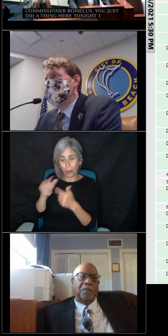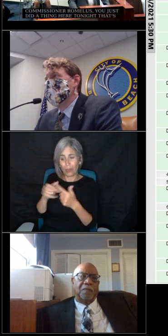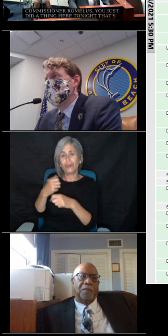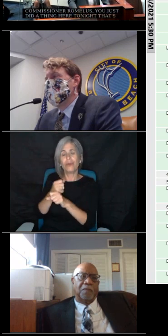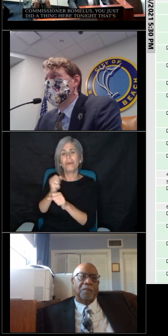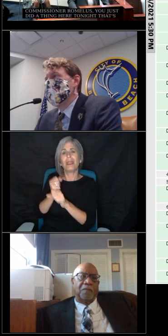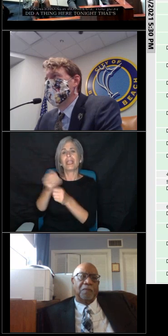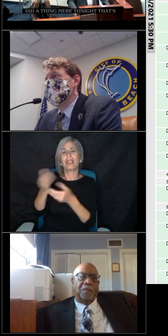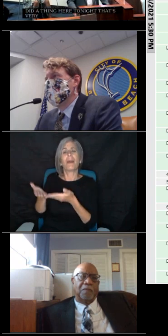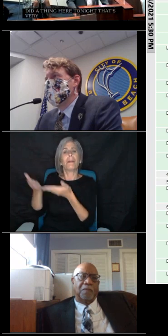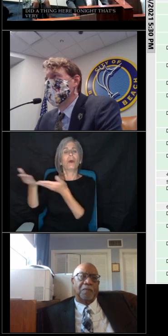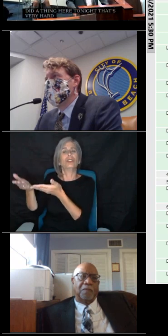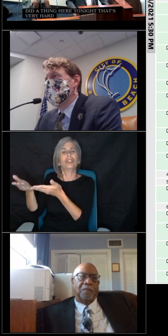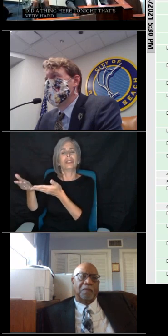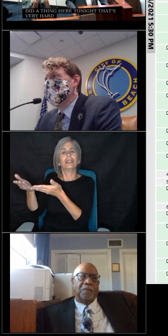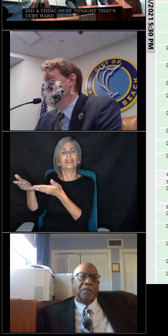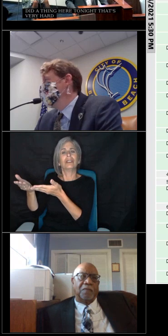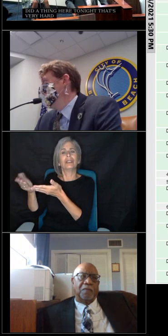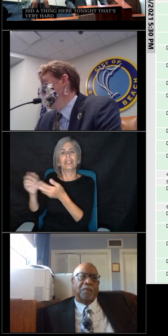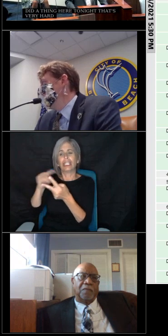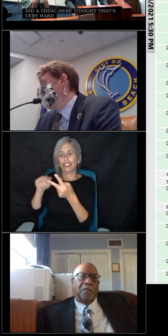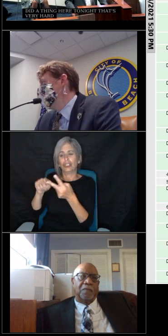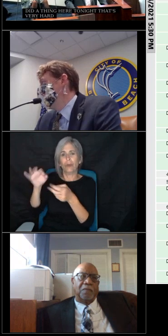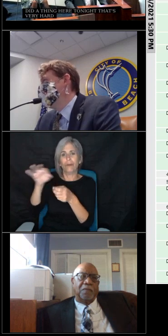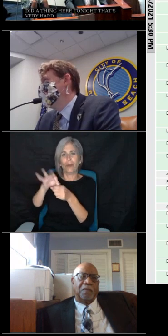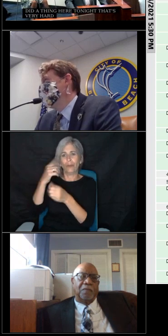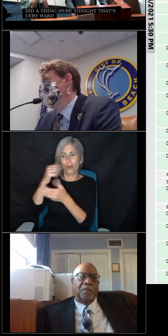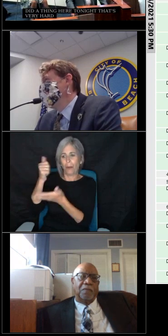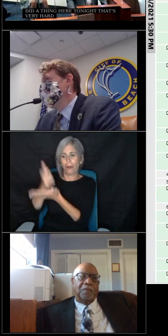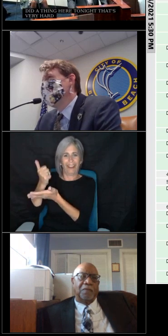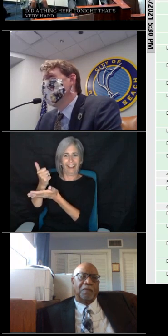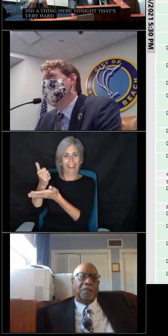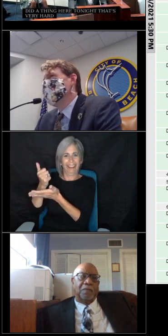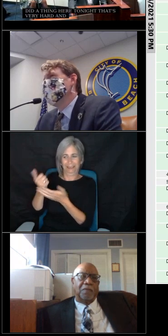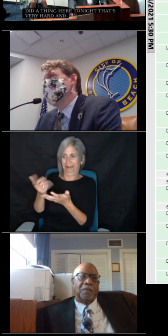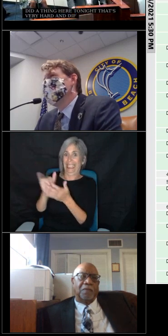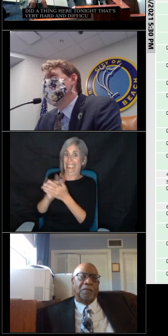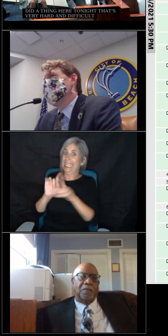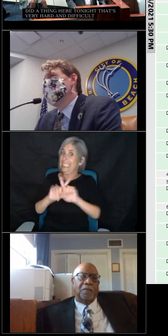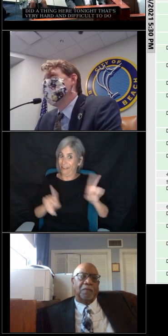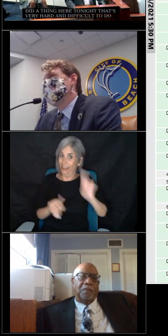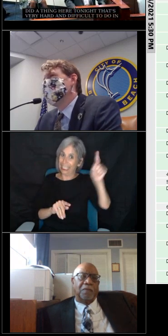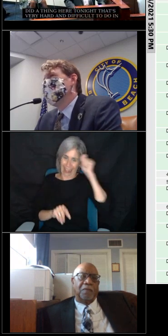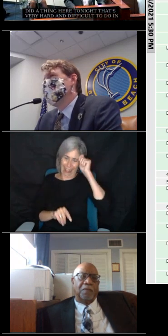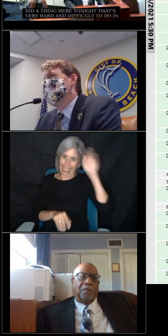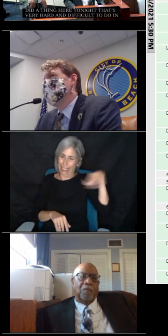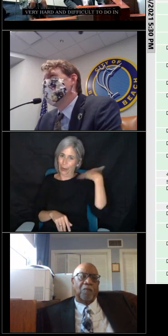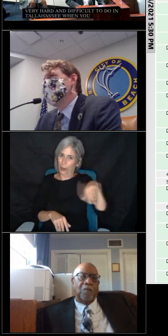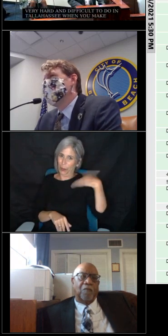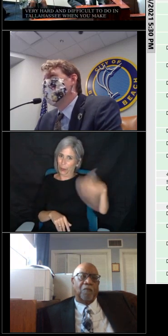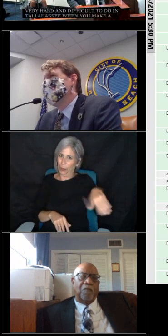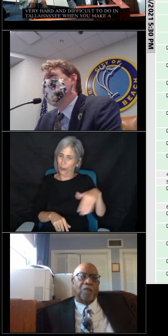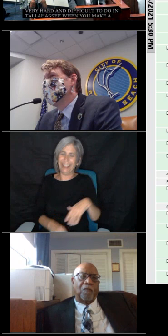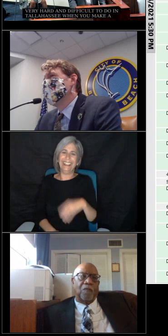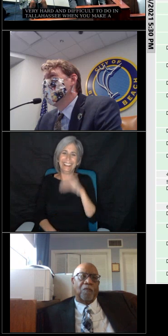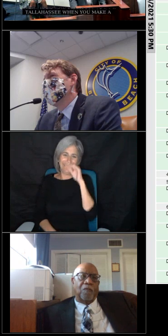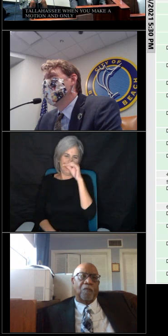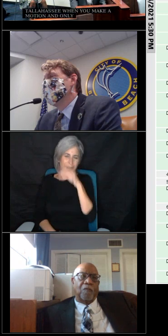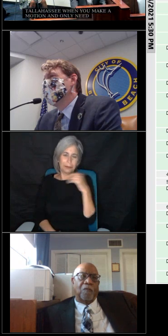a motion and only need 2 other votes to get it approved. It's a lot different up there, obviously, in